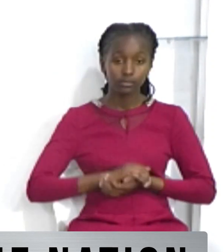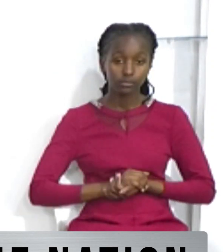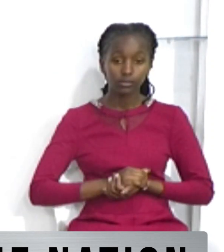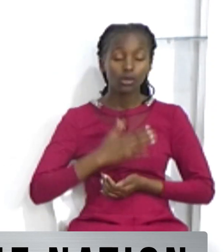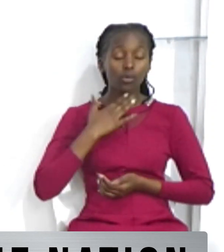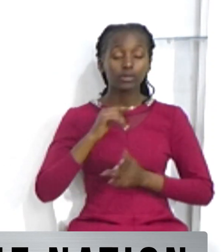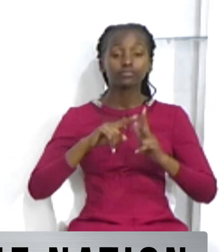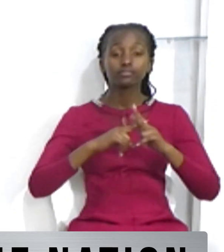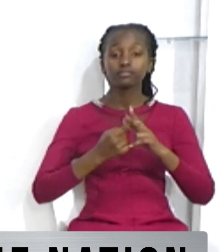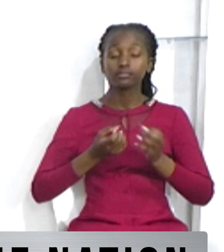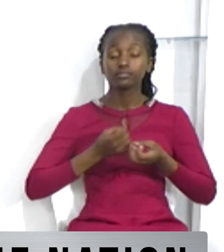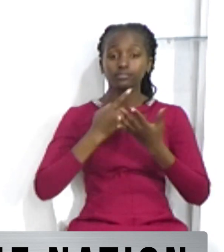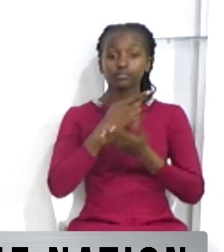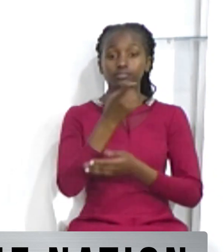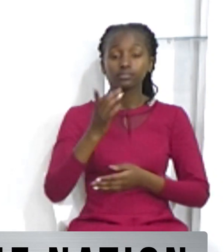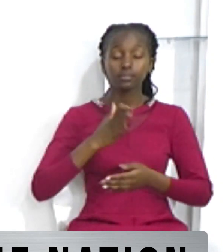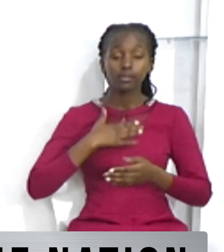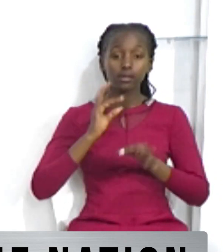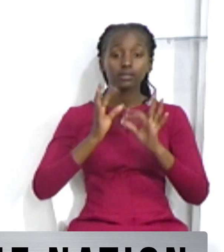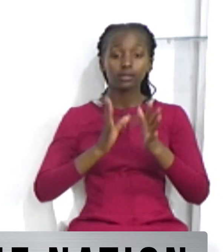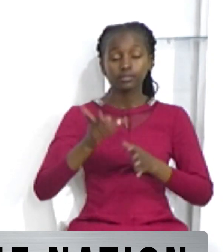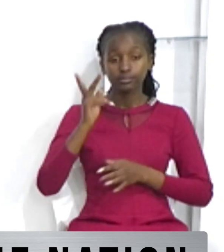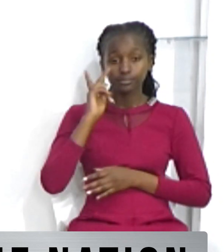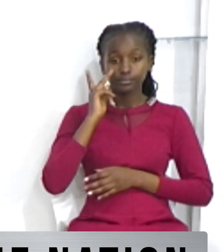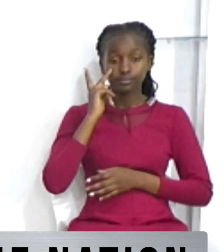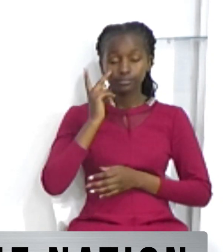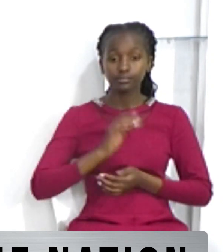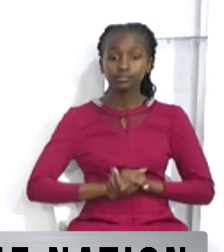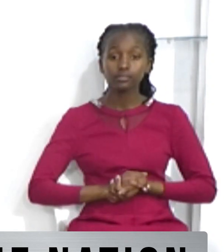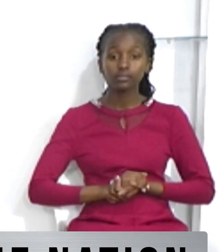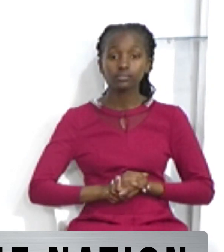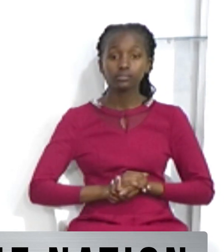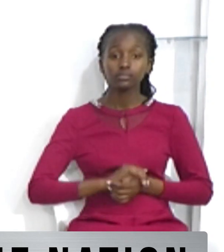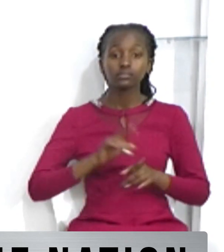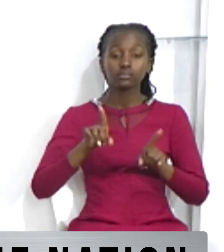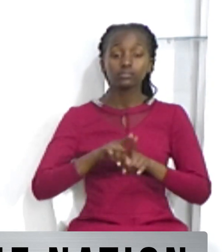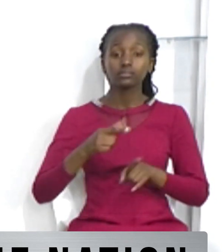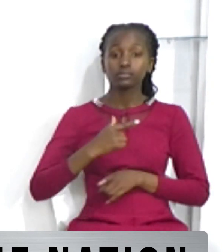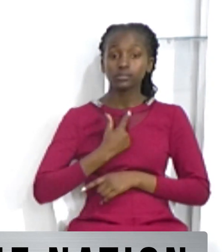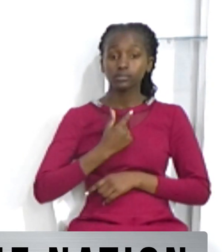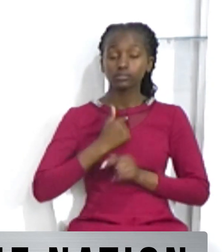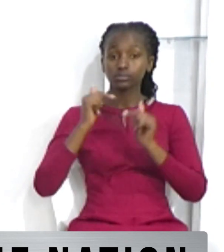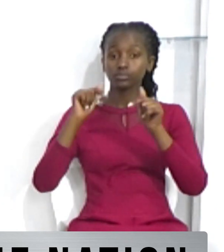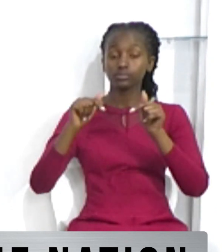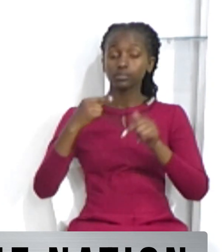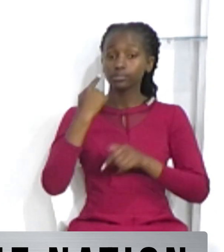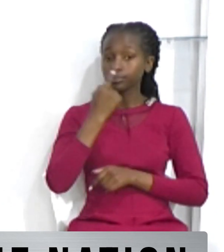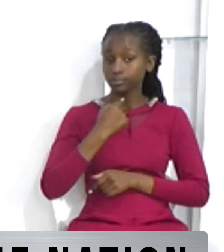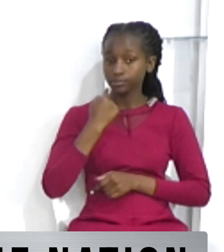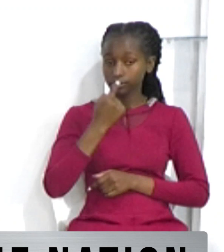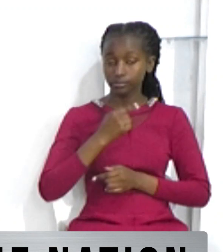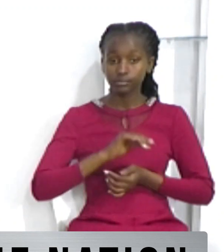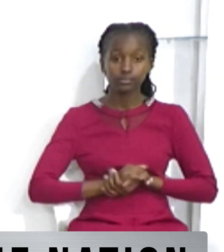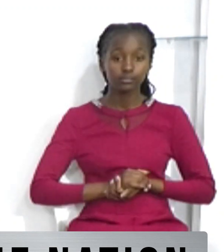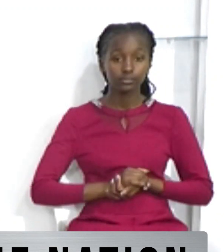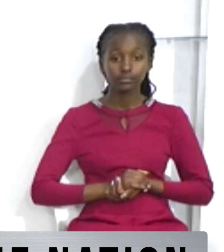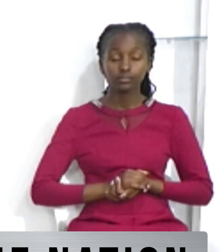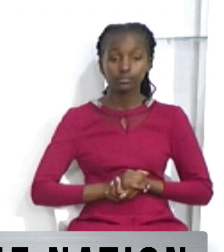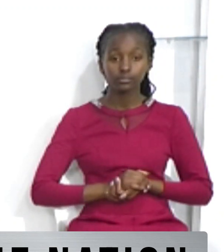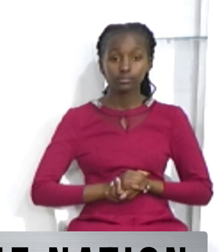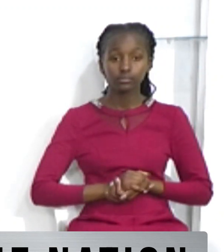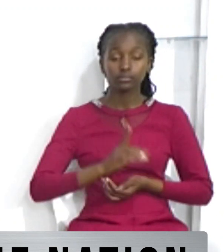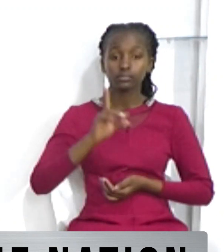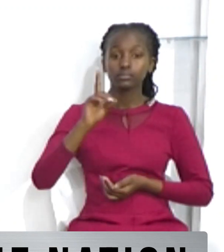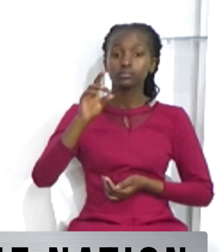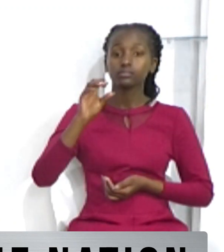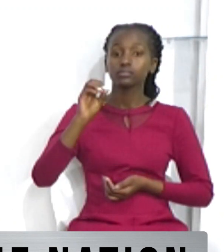sign language interpreter, Esther Kendi. And our guest today is